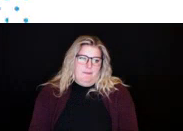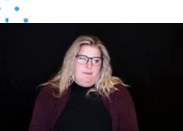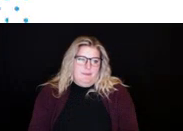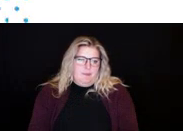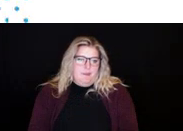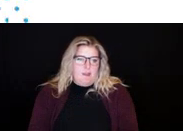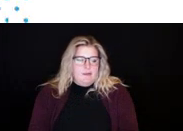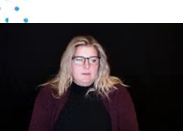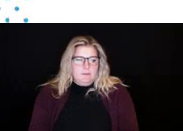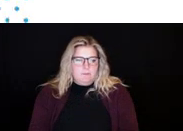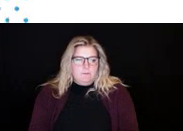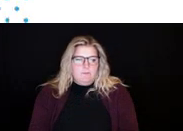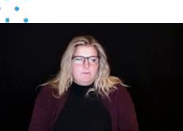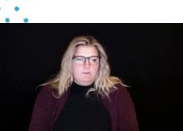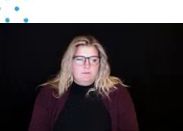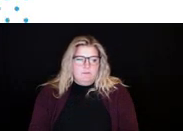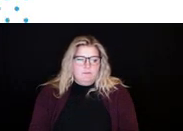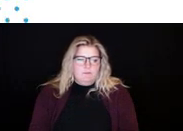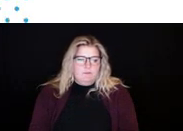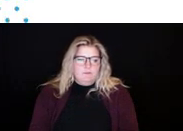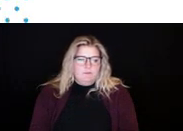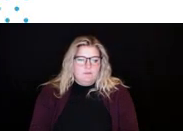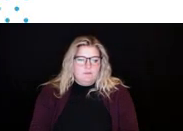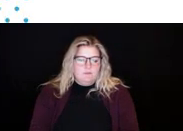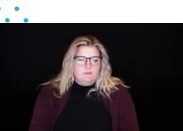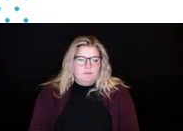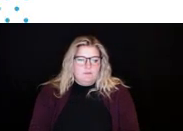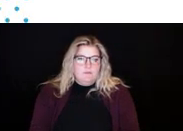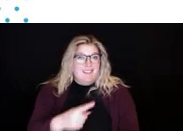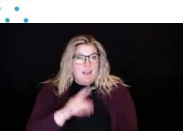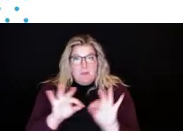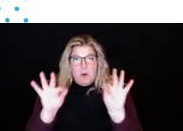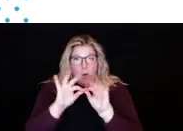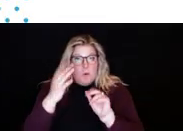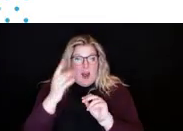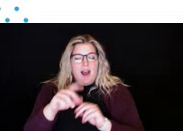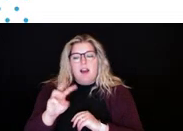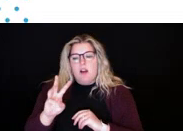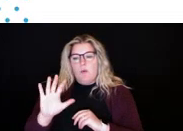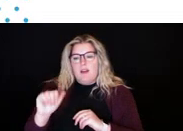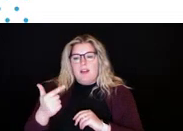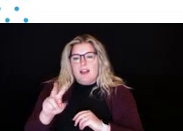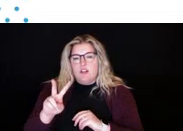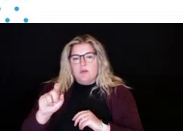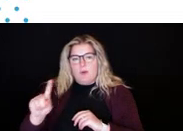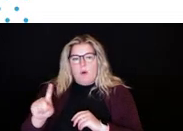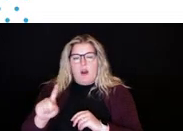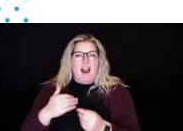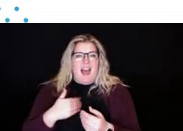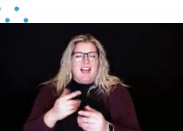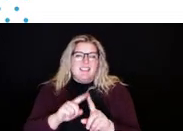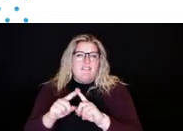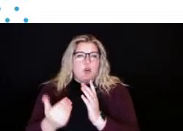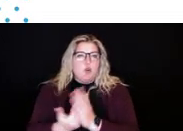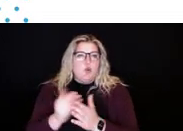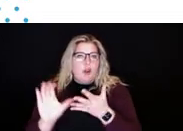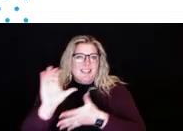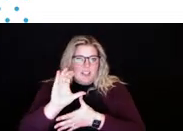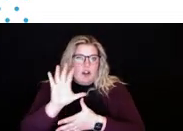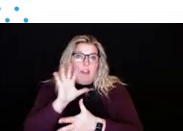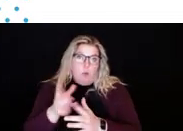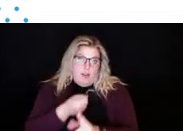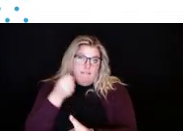And the reason that this is so important is that WCAG 2.1 introduces several new criteria that fundamentally